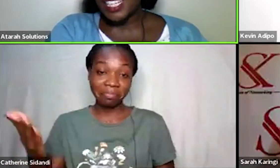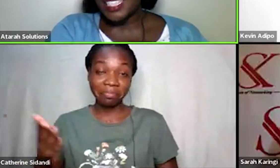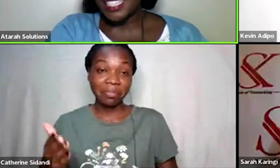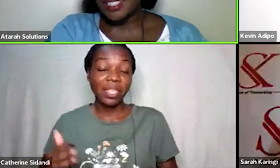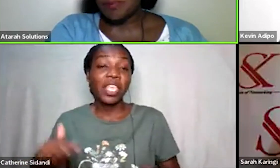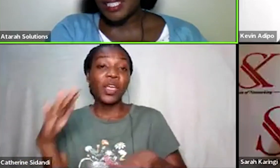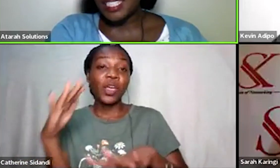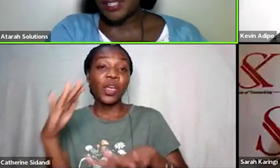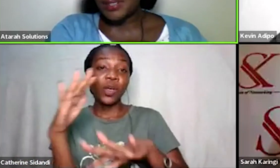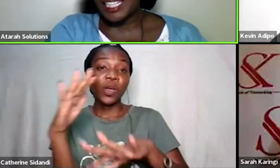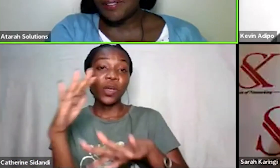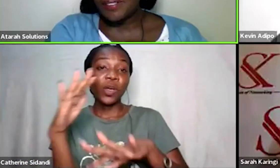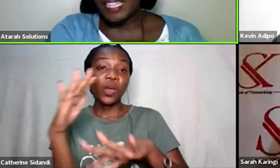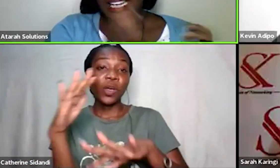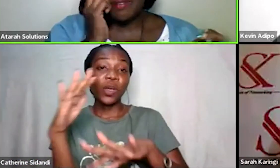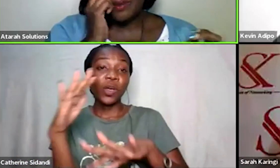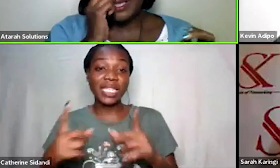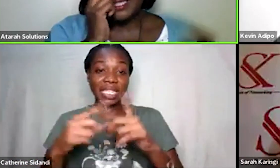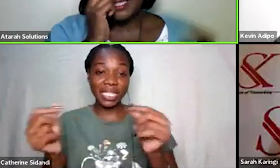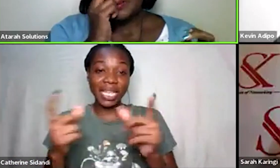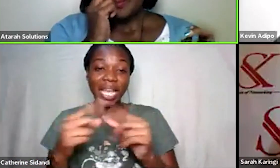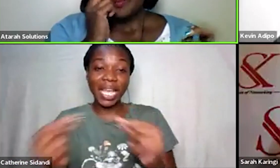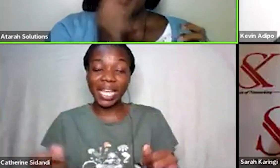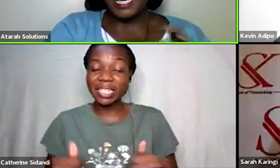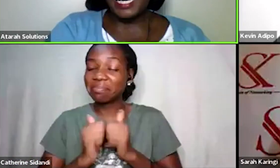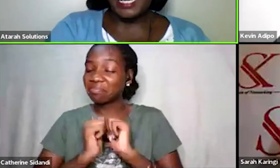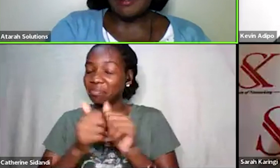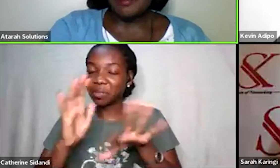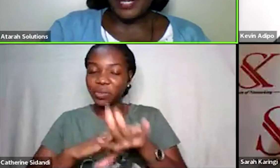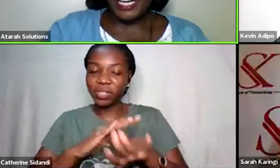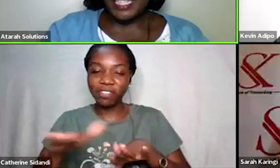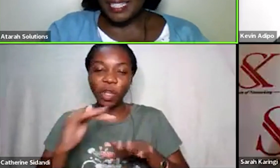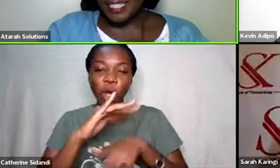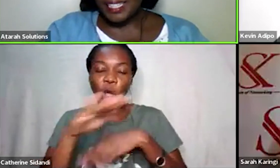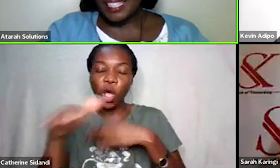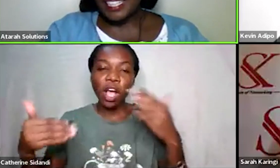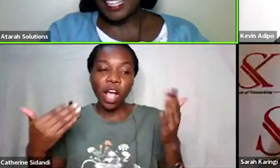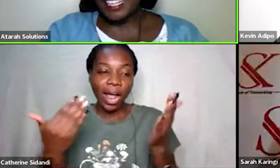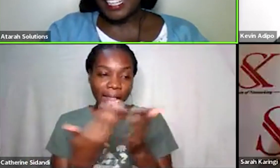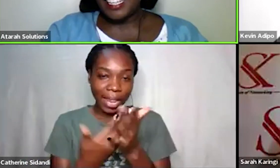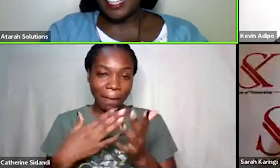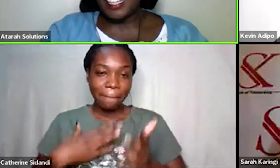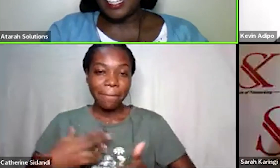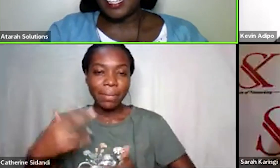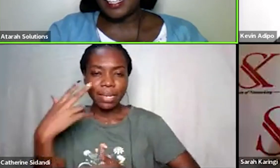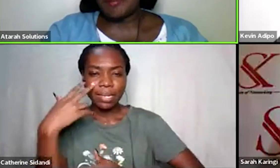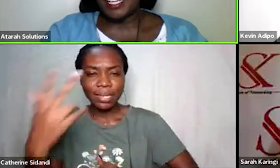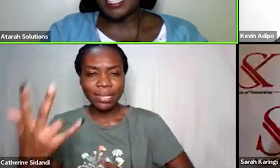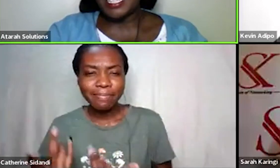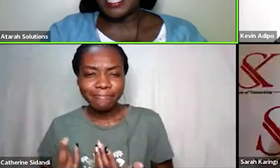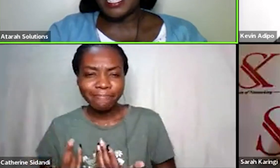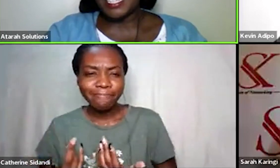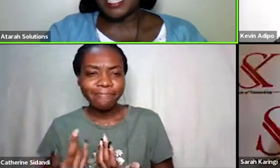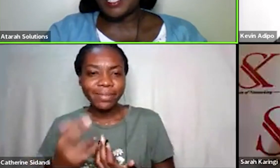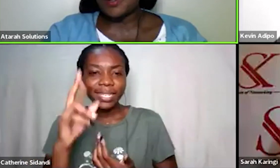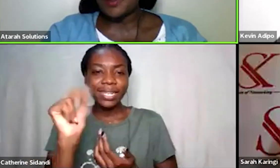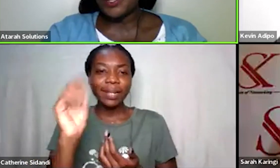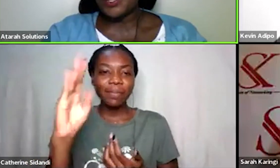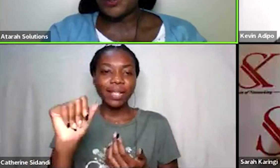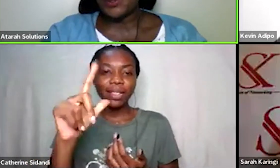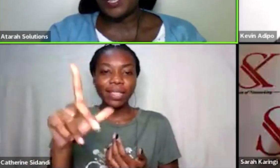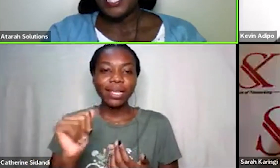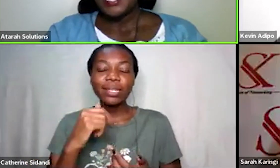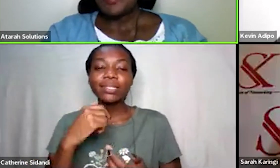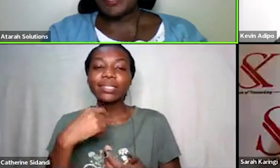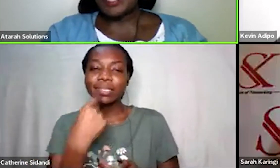the chat is busy. Good evening, everyone. I see Rabala says Kisumu